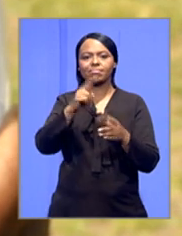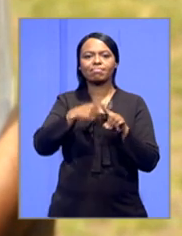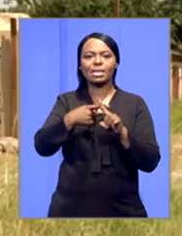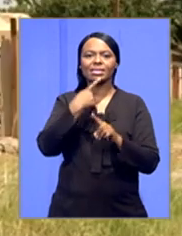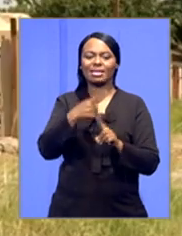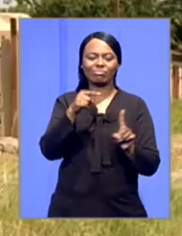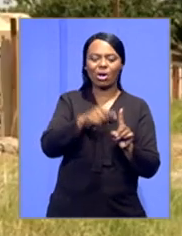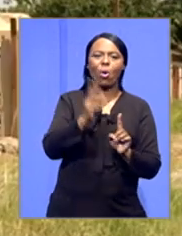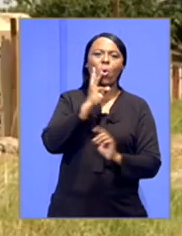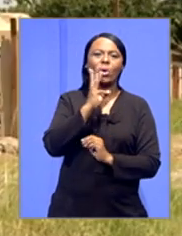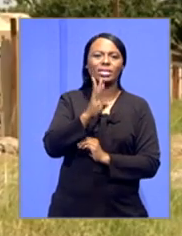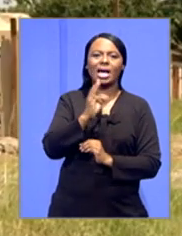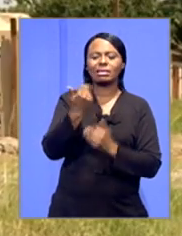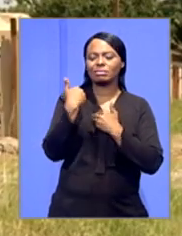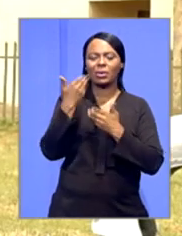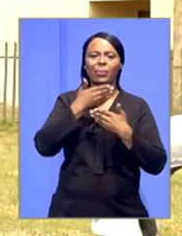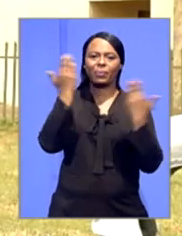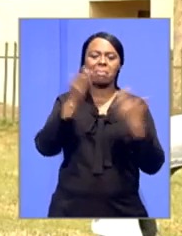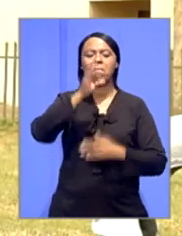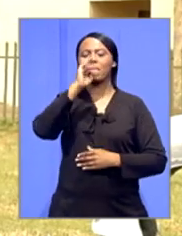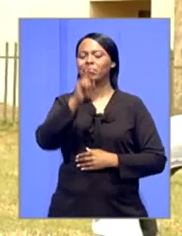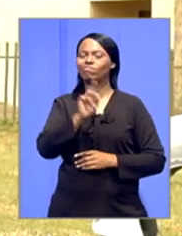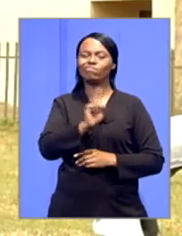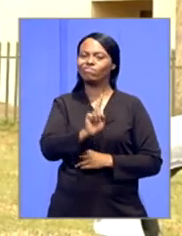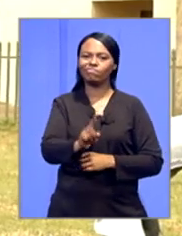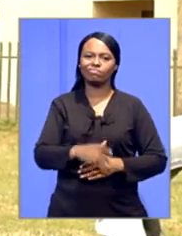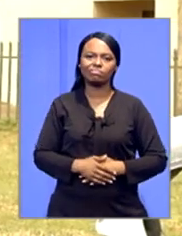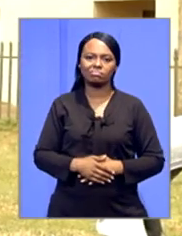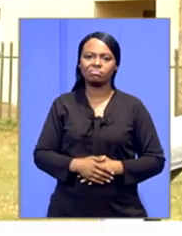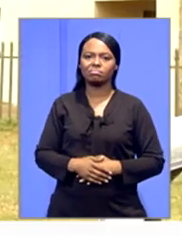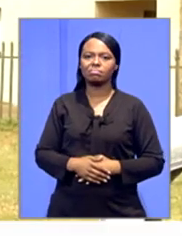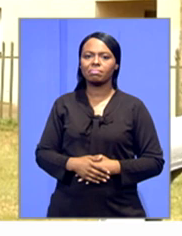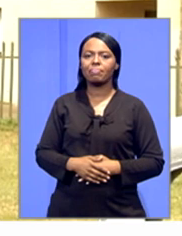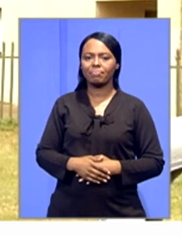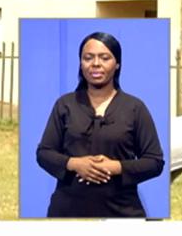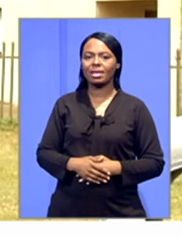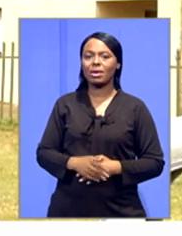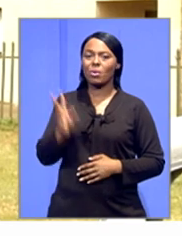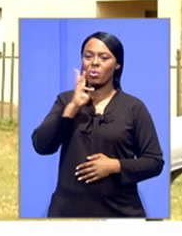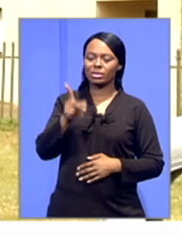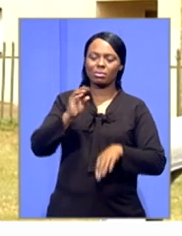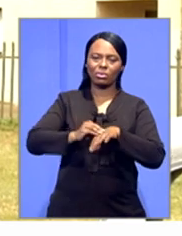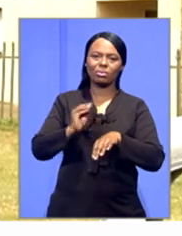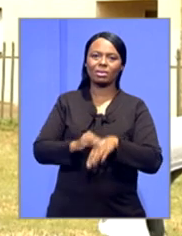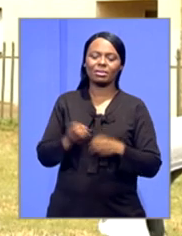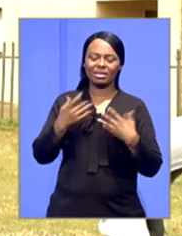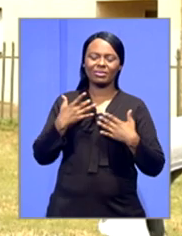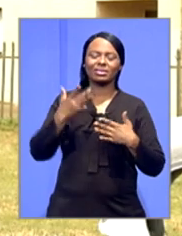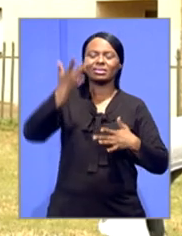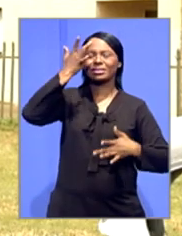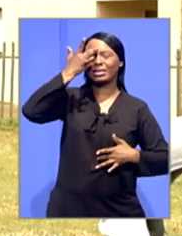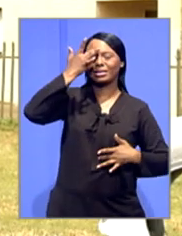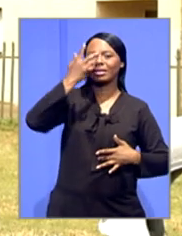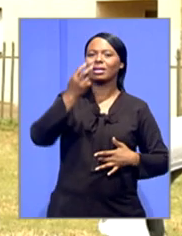ba re ditshwanelo tsa bona di a gatakiwa. Re na le bothata ba metsi. Metsi a nane a ya re kodisa ya bona a